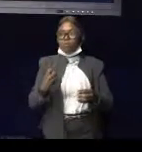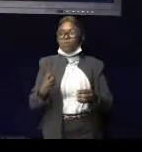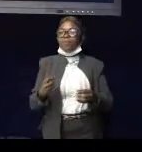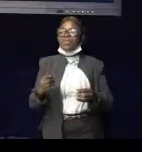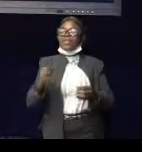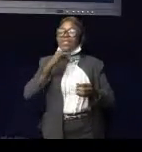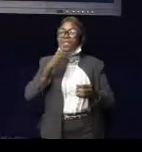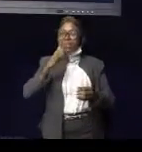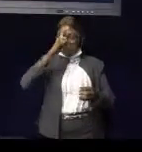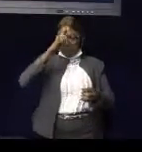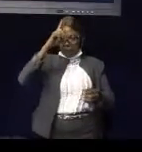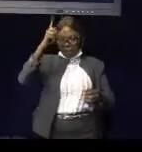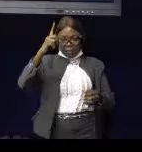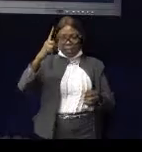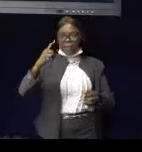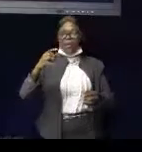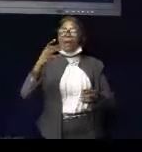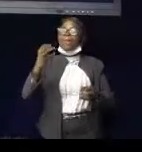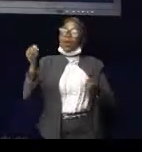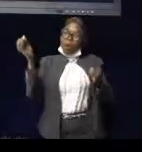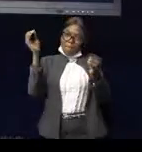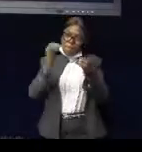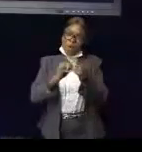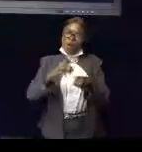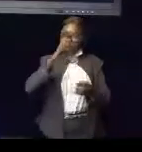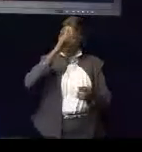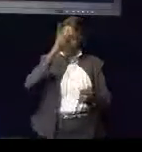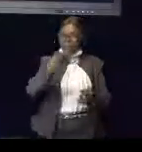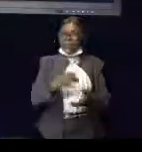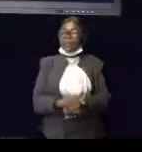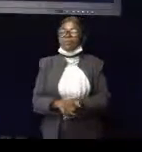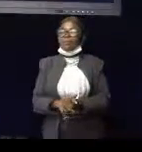Intelligent becomes more intelligent.